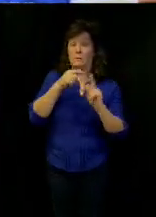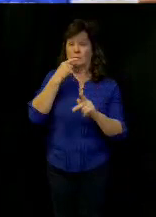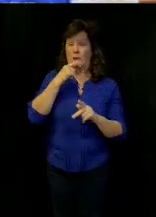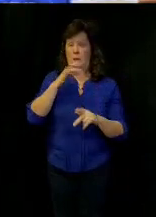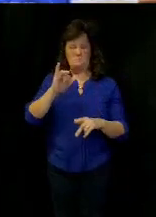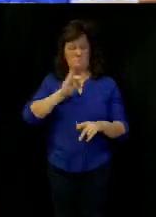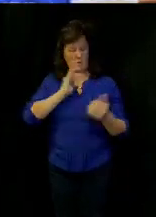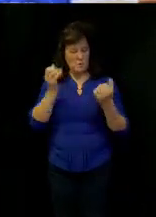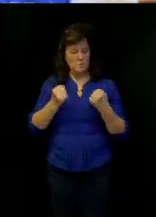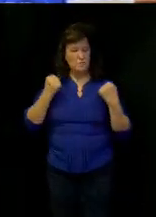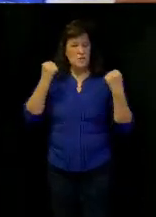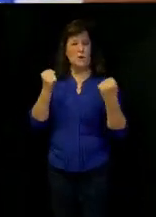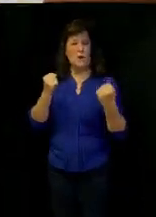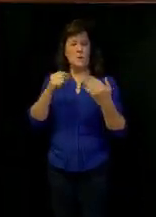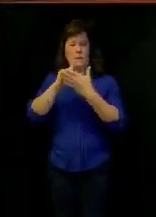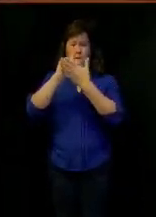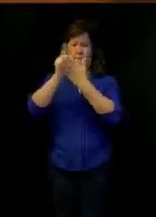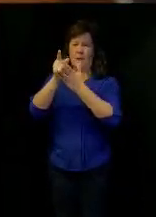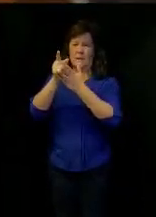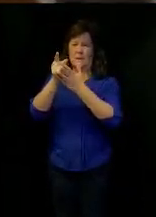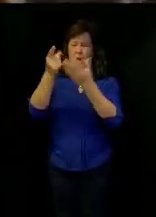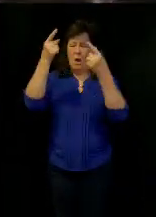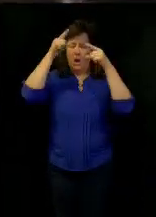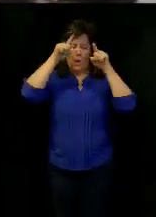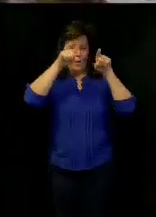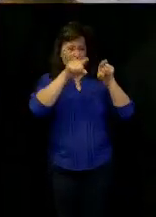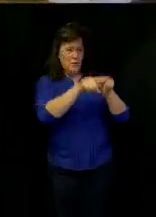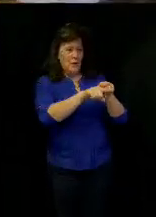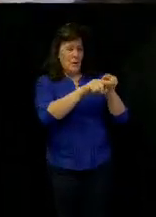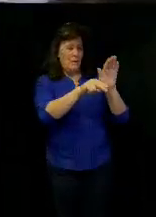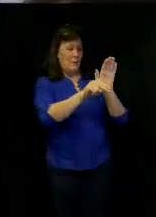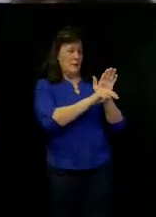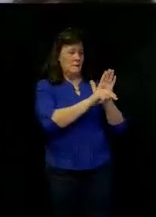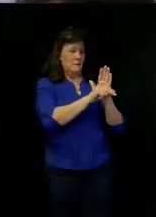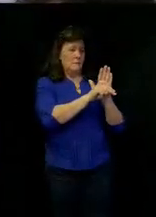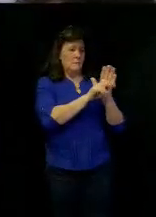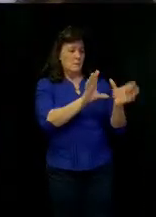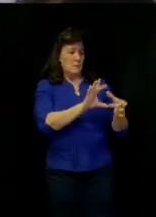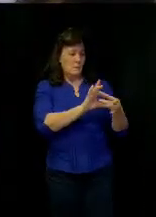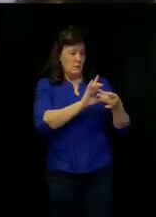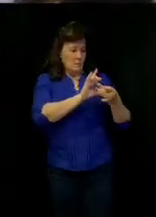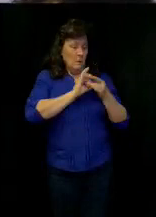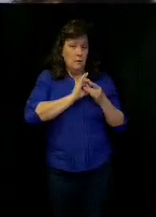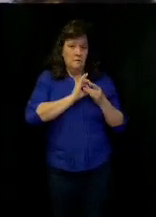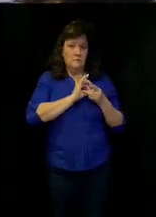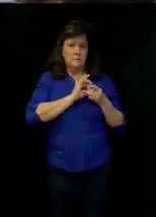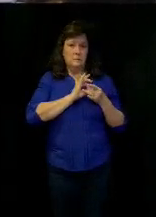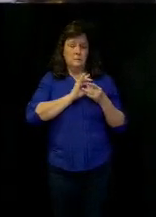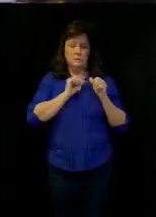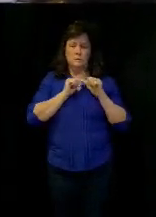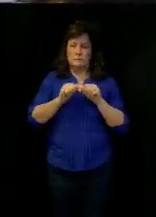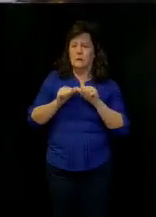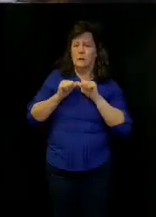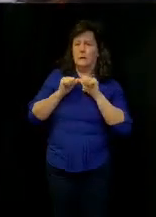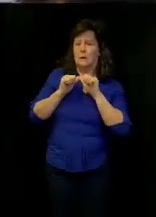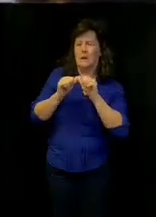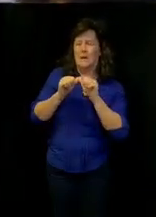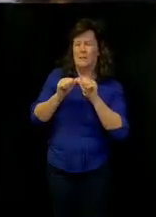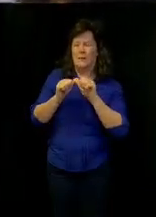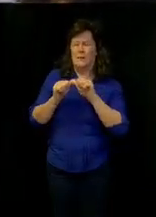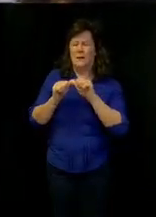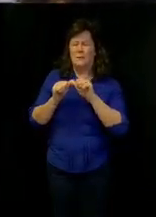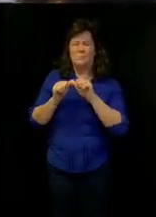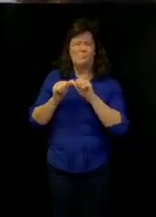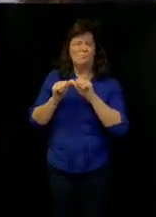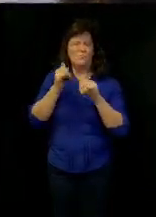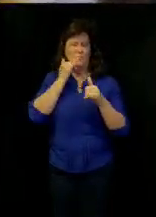The minute you and I start agreeing with the negative, and it becomes a part of you. If you and I continue to confess that kind of junk over